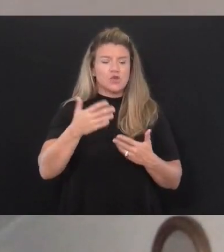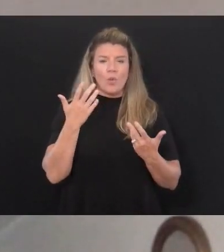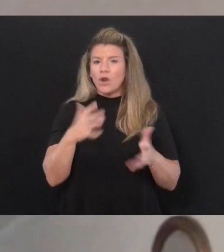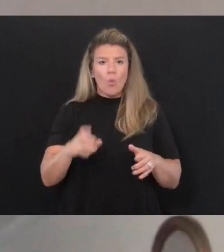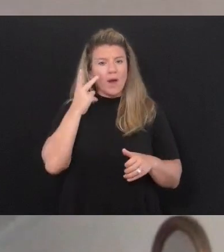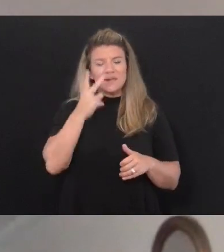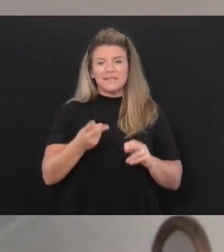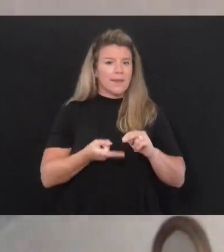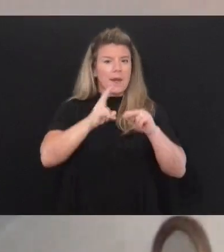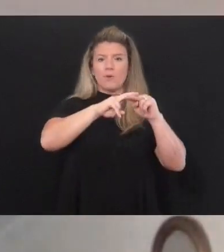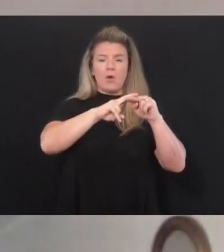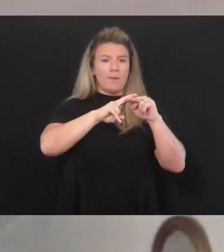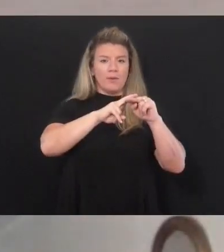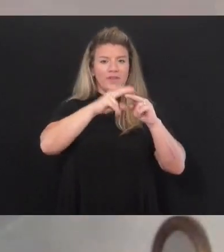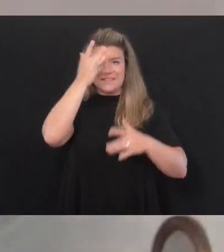Jordan,